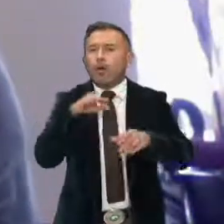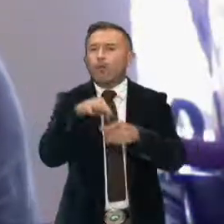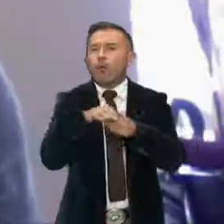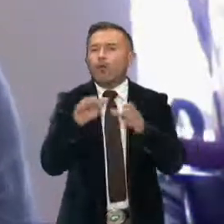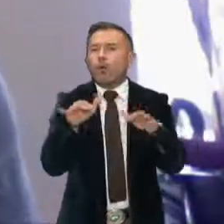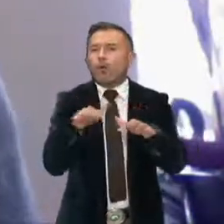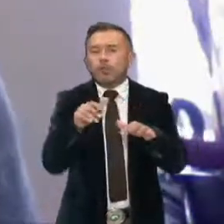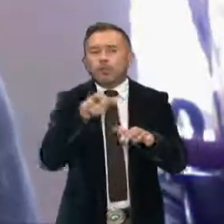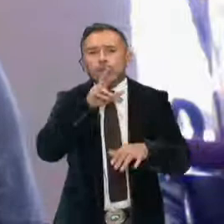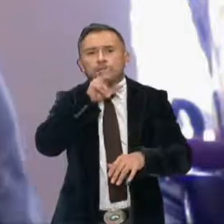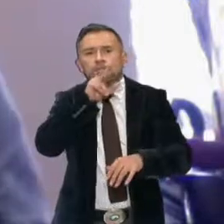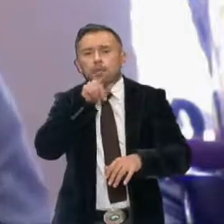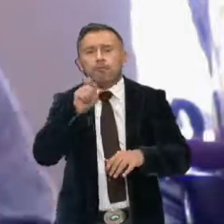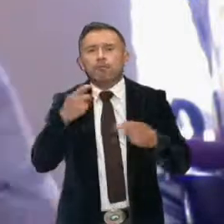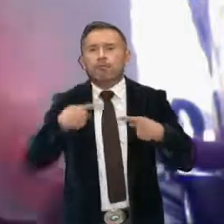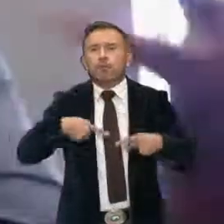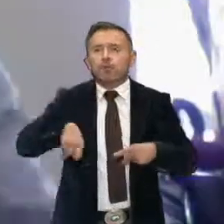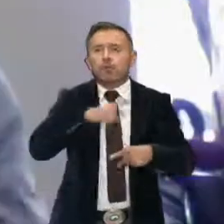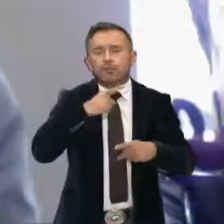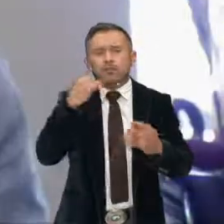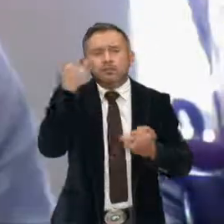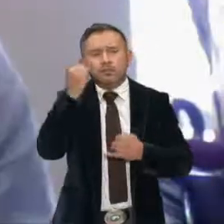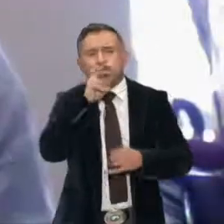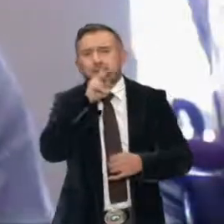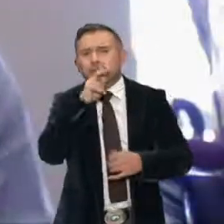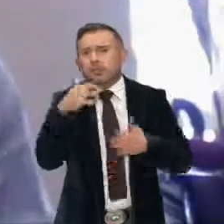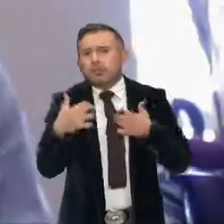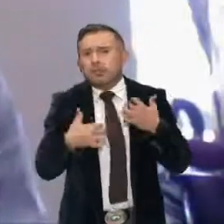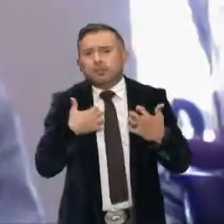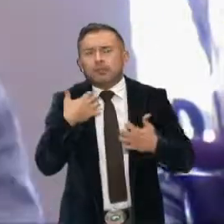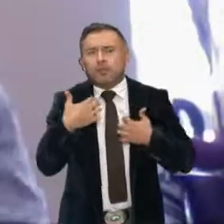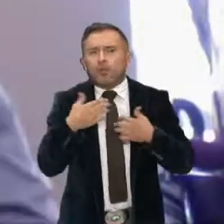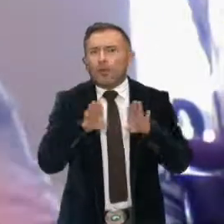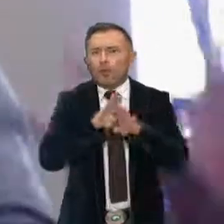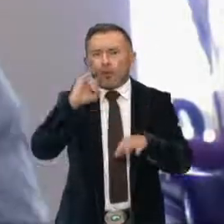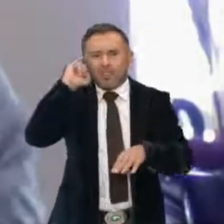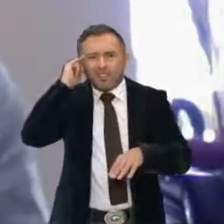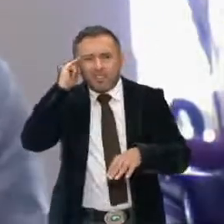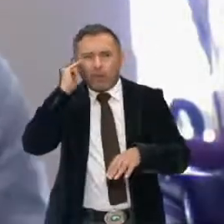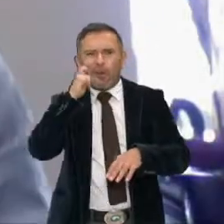campaign towards the voting to diminish anxiety of people